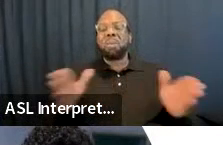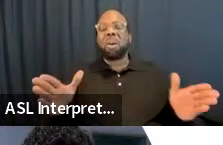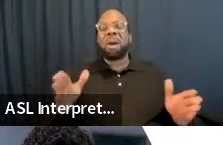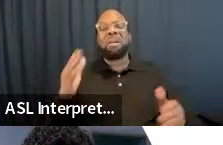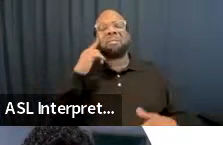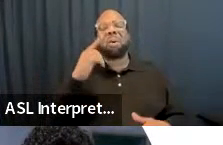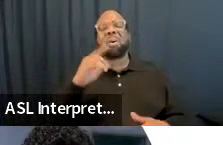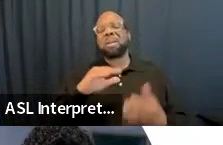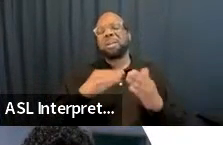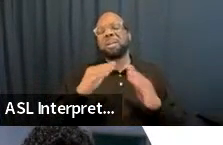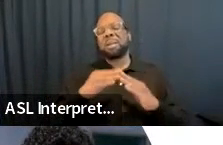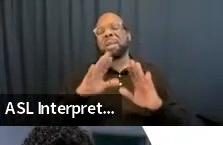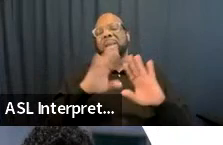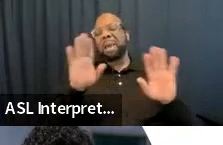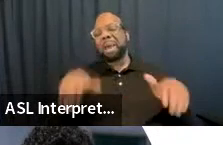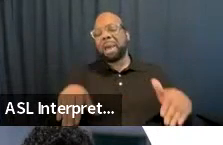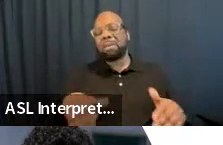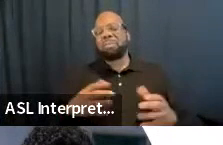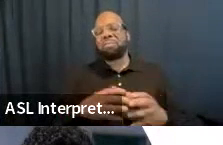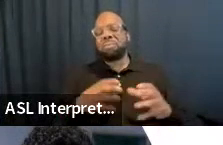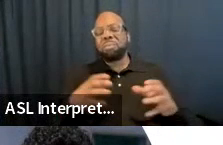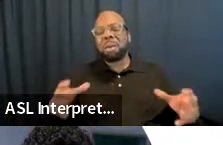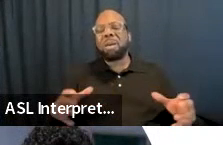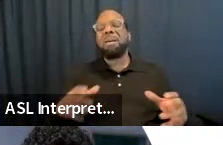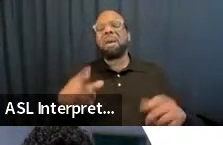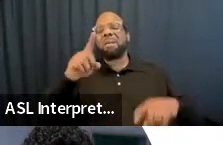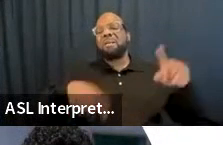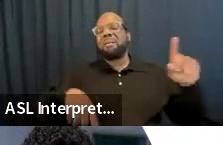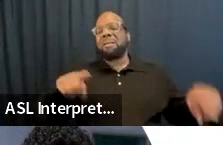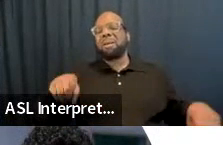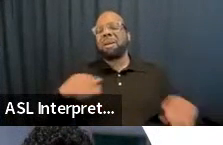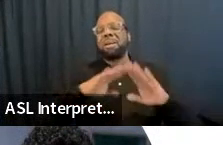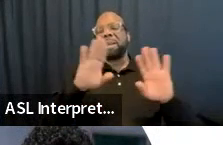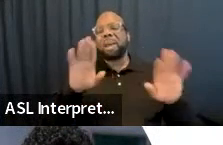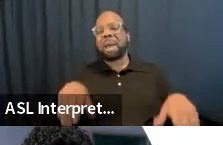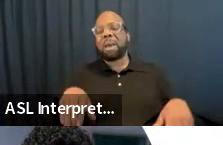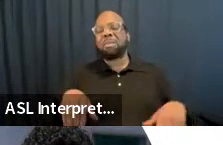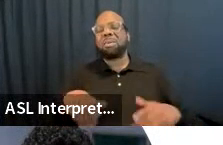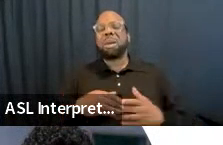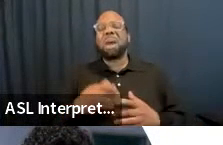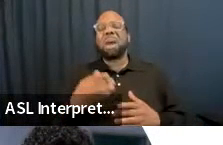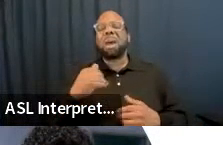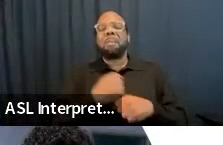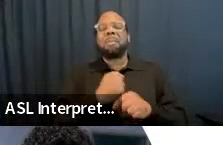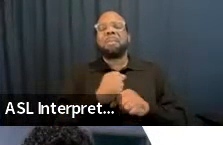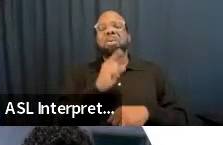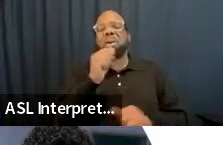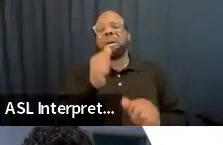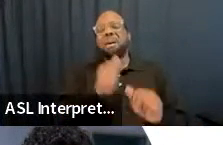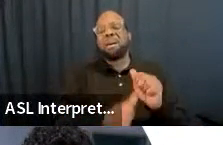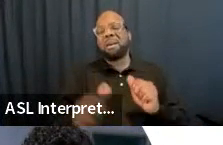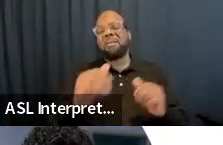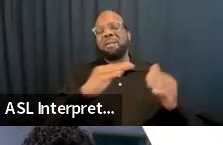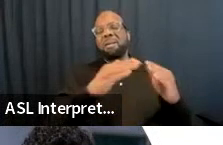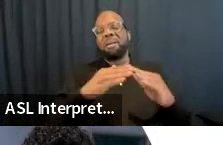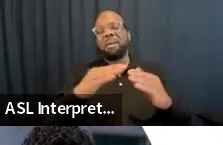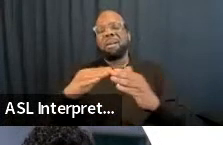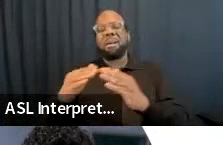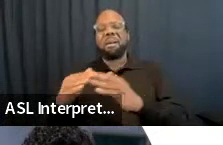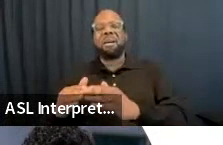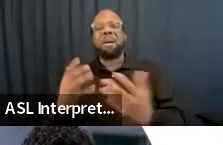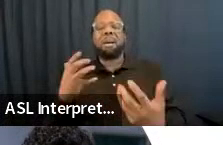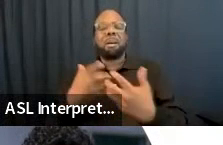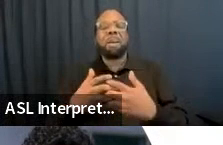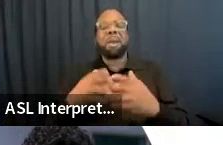crisis that aims to expand and diversify the housing supply and ensure that every neighborhood does its part to help meet the housing